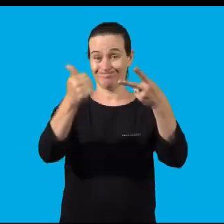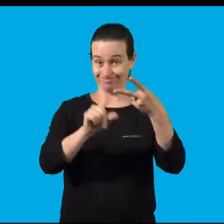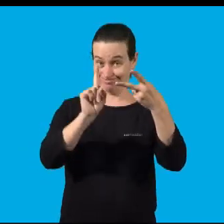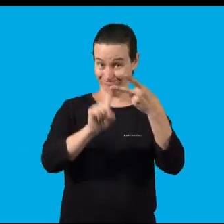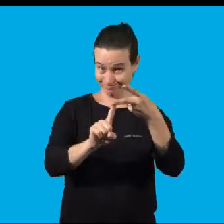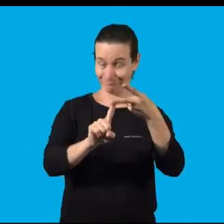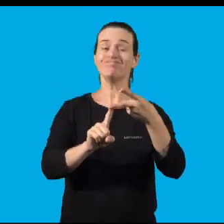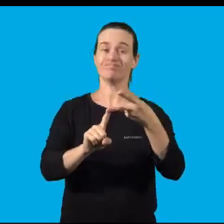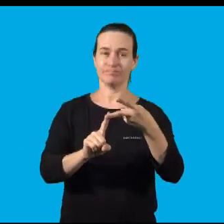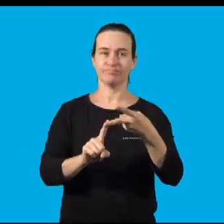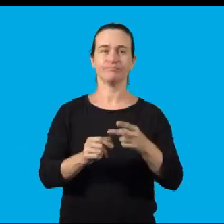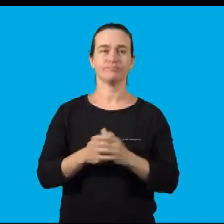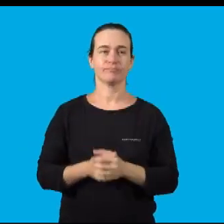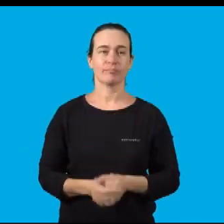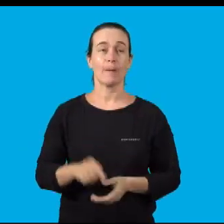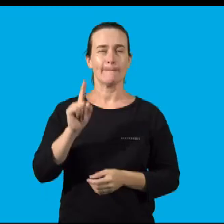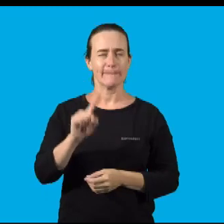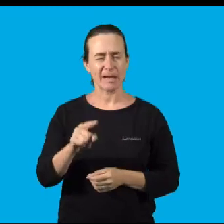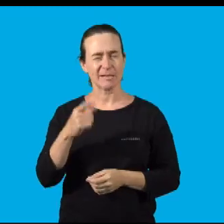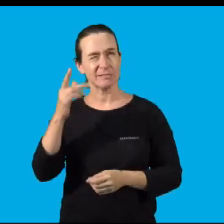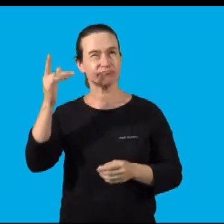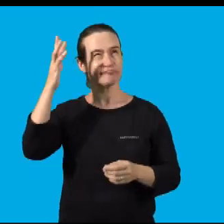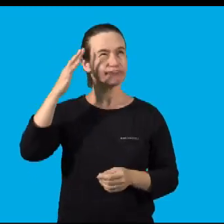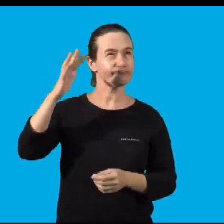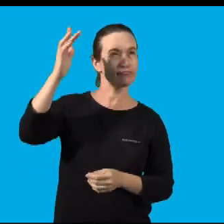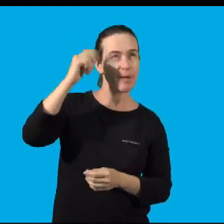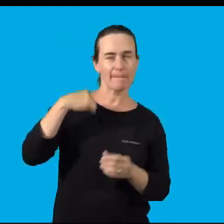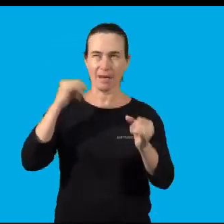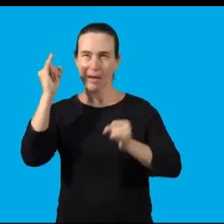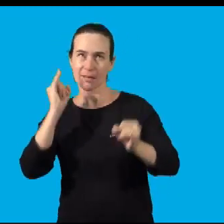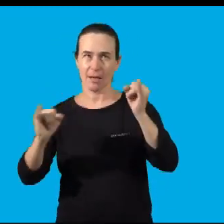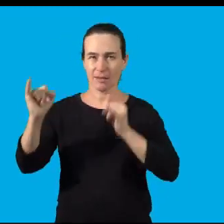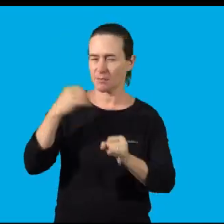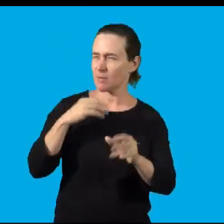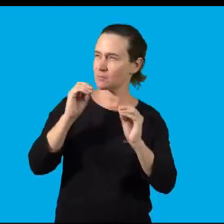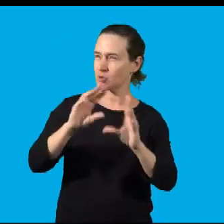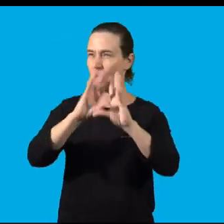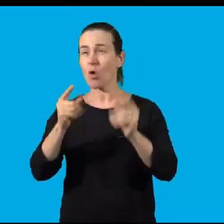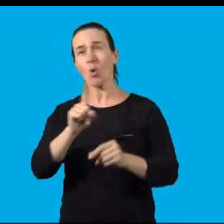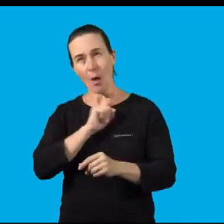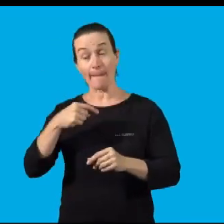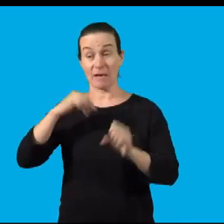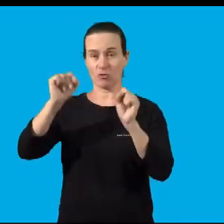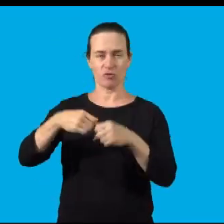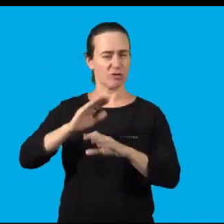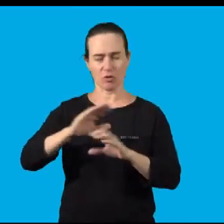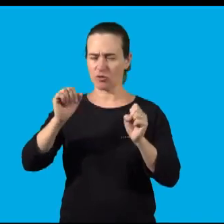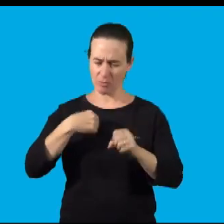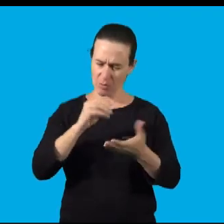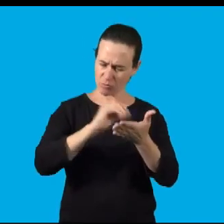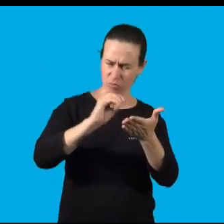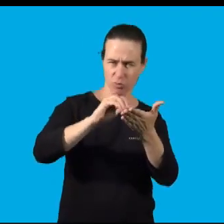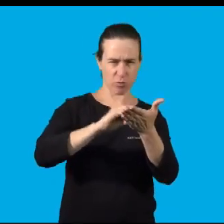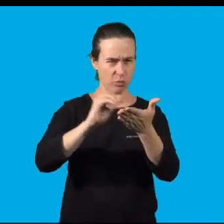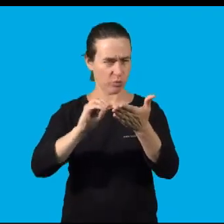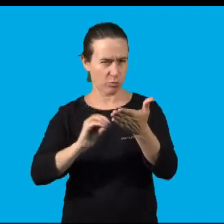How to work on your mind map. Step 2. Brainstorm all your ideas. In this case, write down all the reasons why you agree or